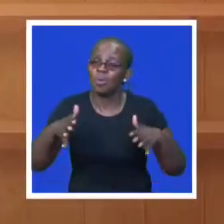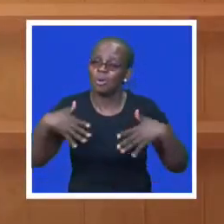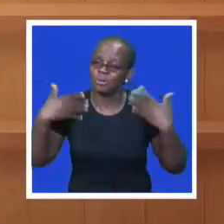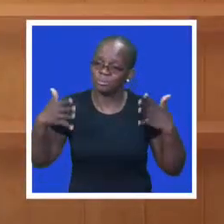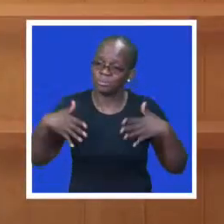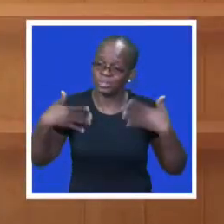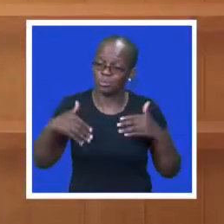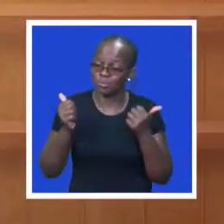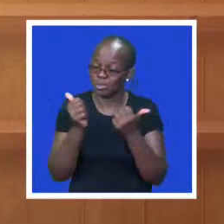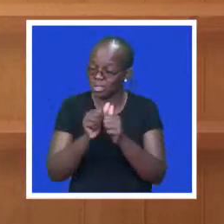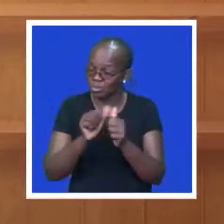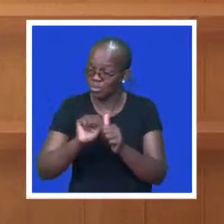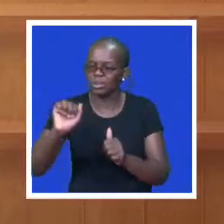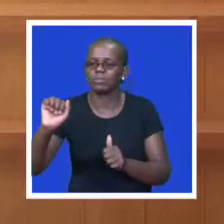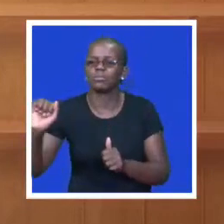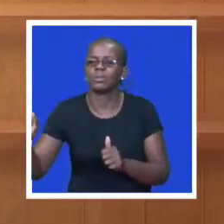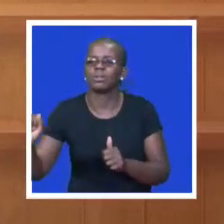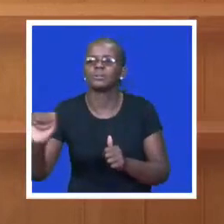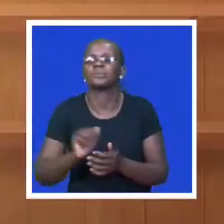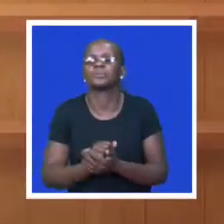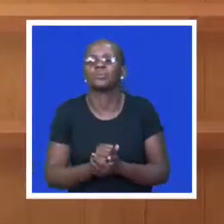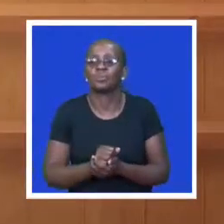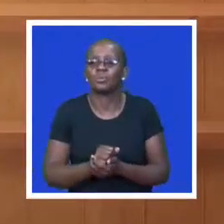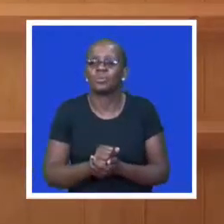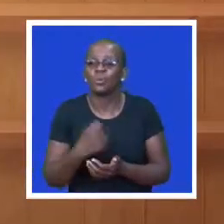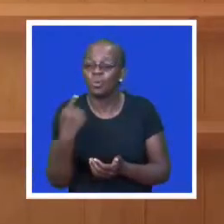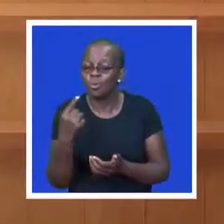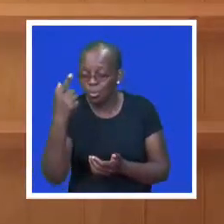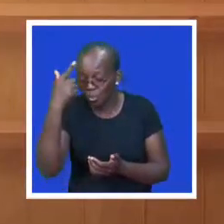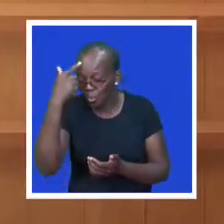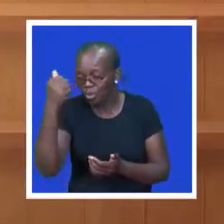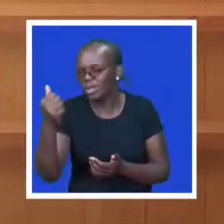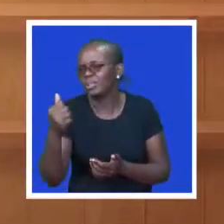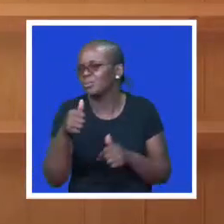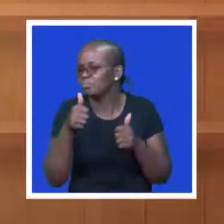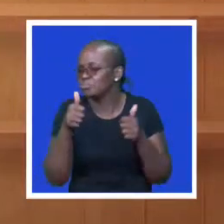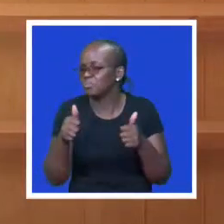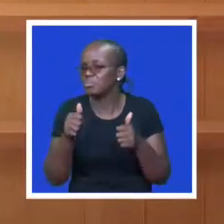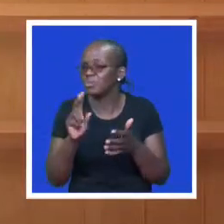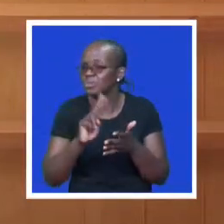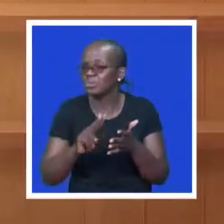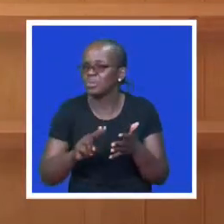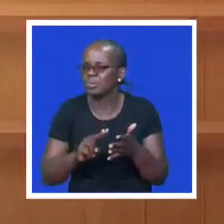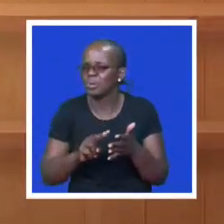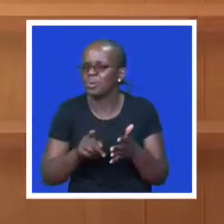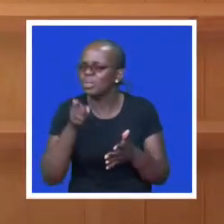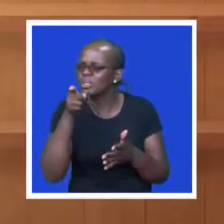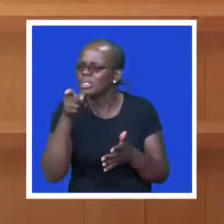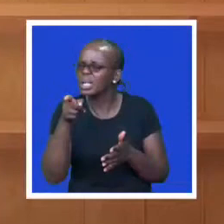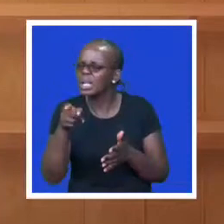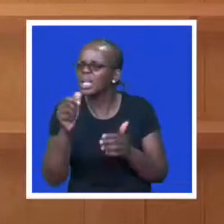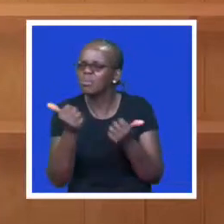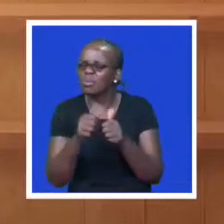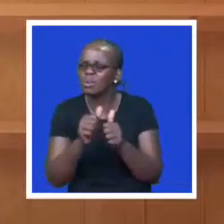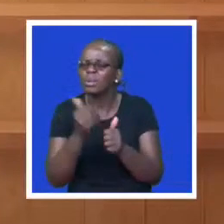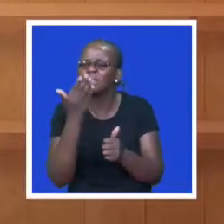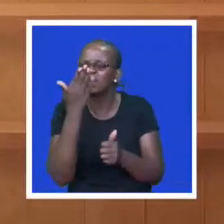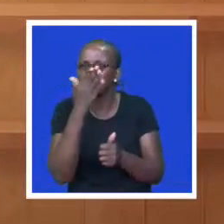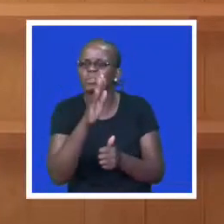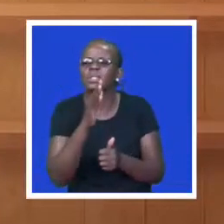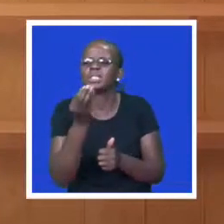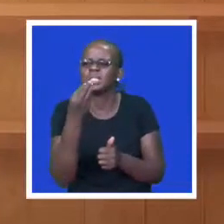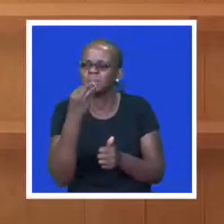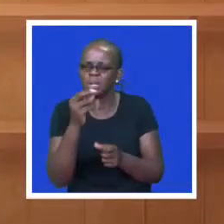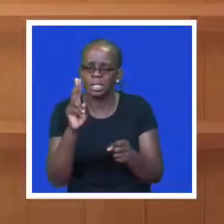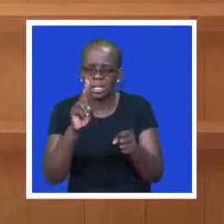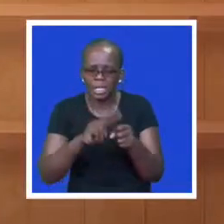that son, that lost son or prodigal son? He started suffering. He was feeling so alone by